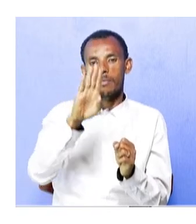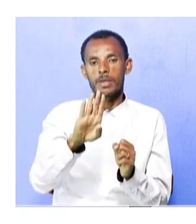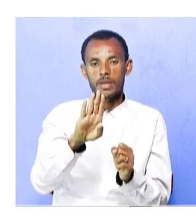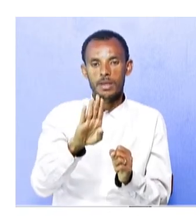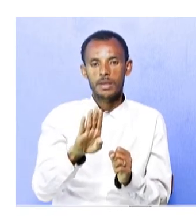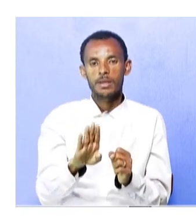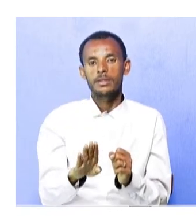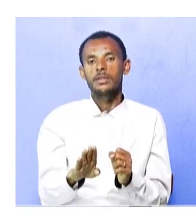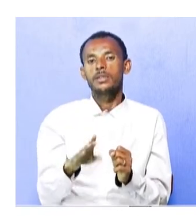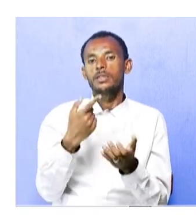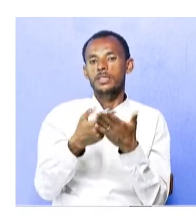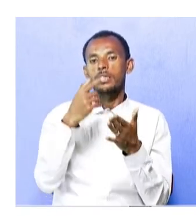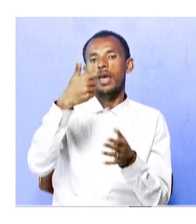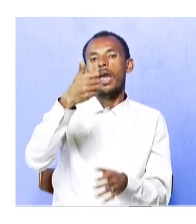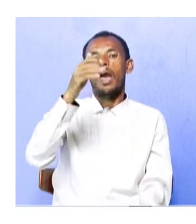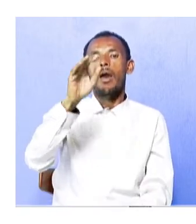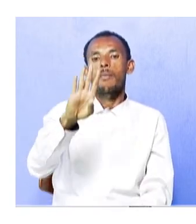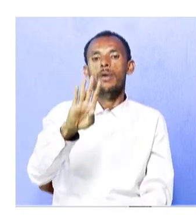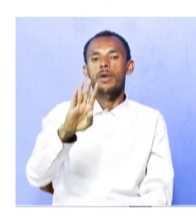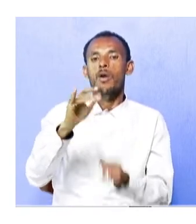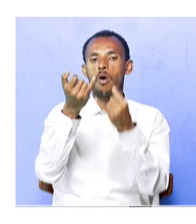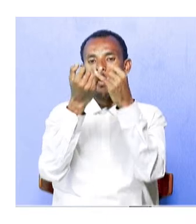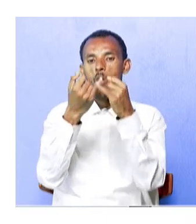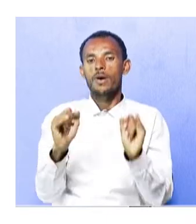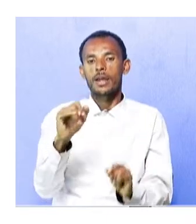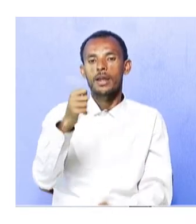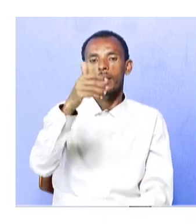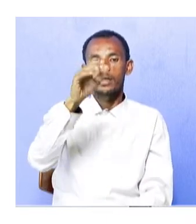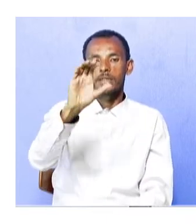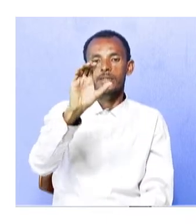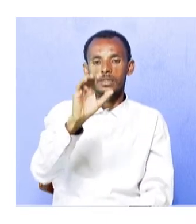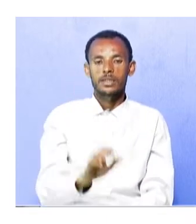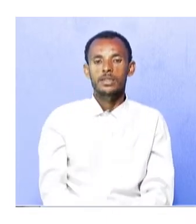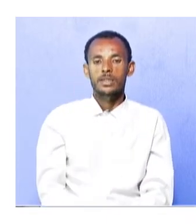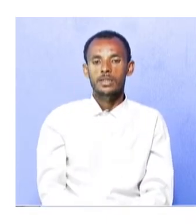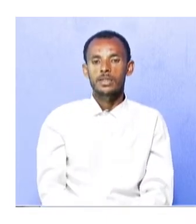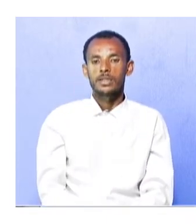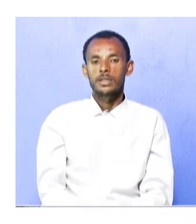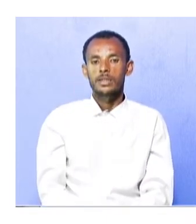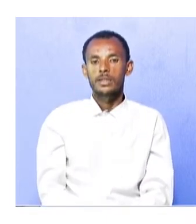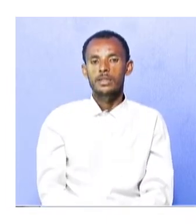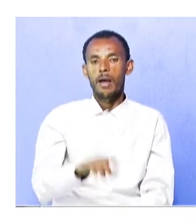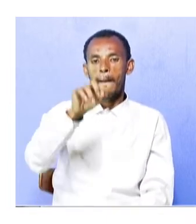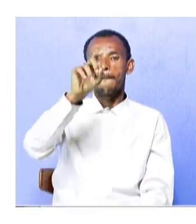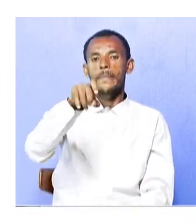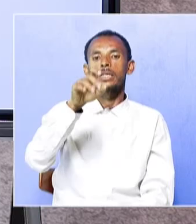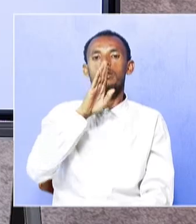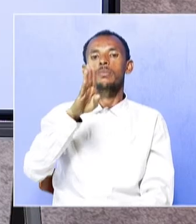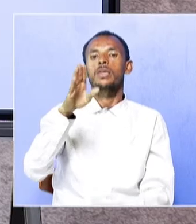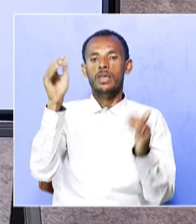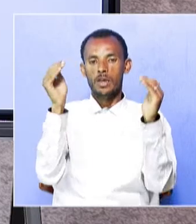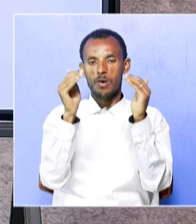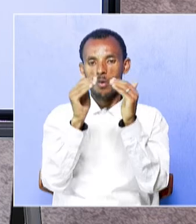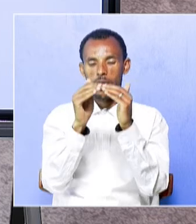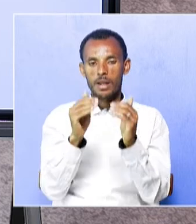okay, this AB over AC, okay, over AC must be the same